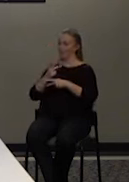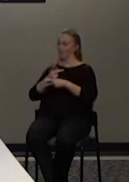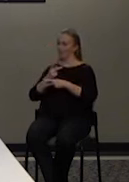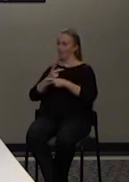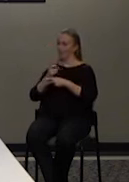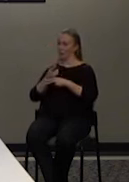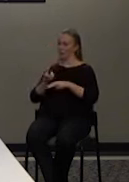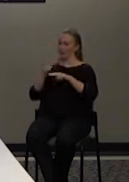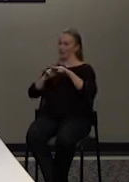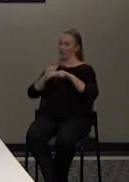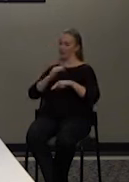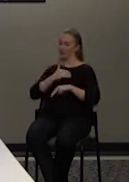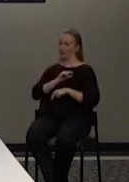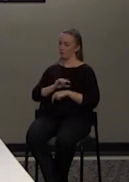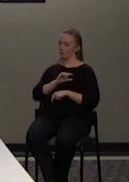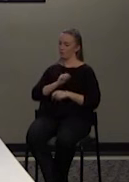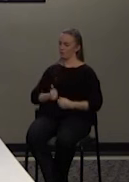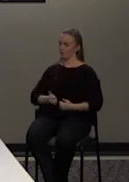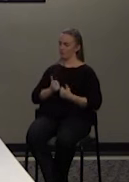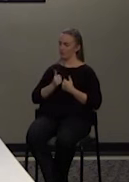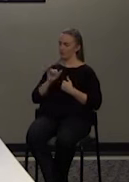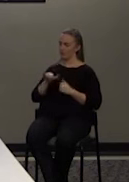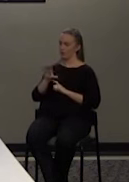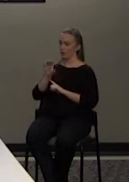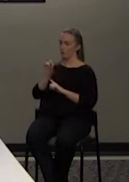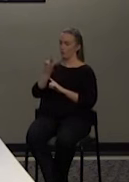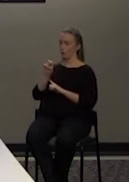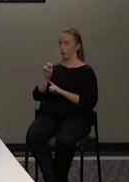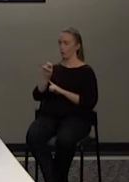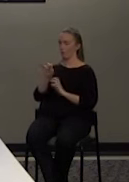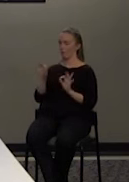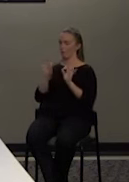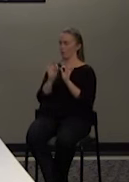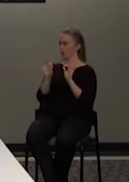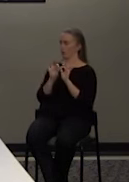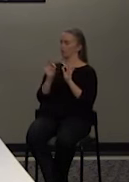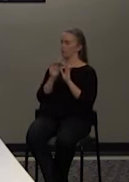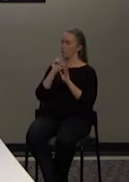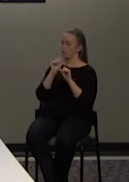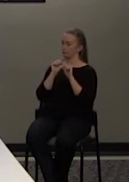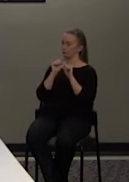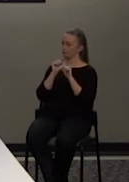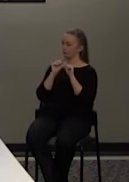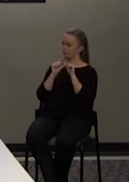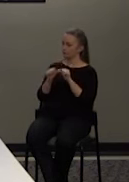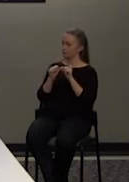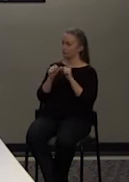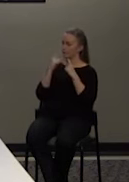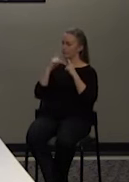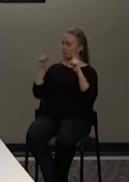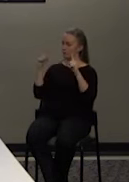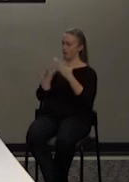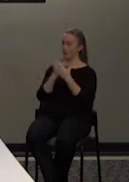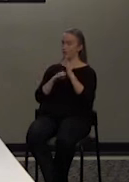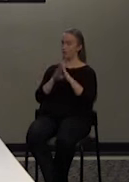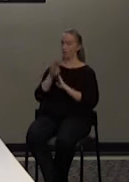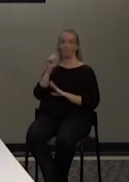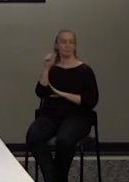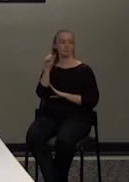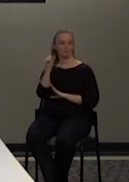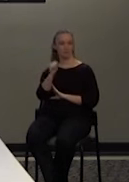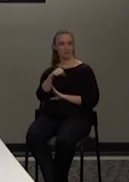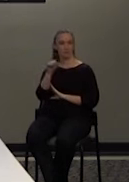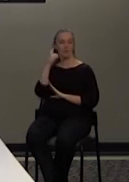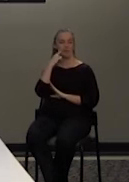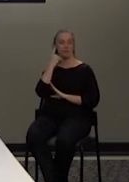or increasing our quality of life as a core value to maintain the success in economic development. Absolutely. I think that one